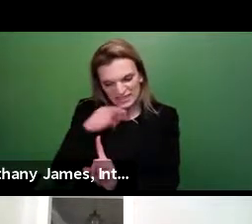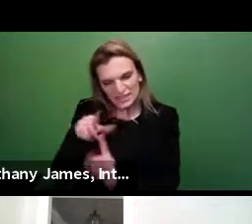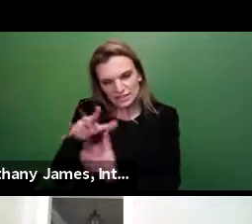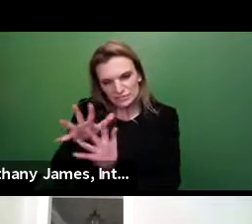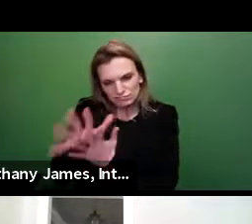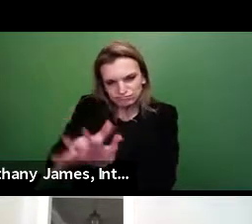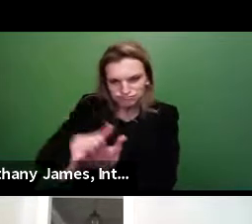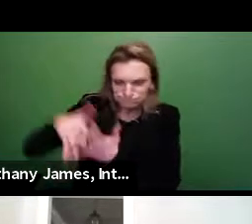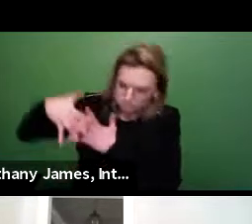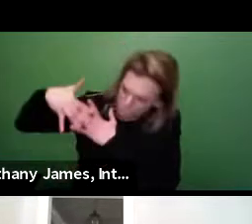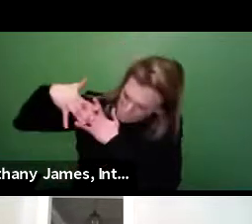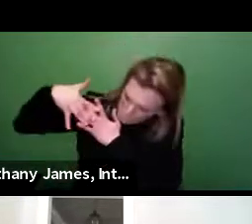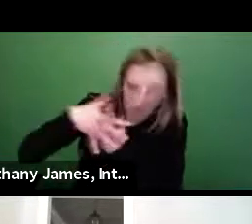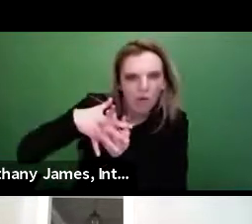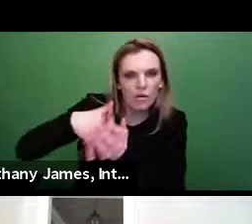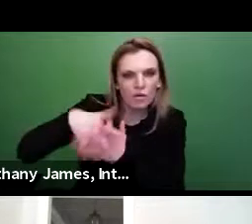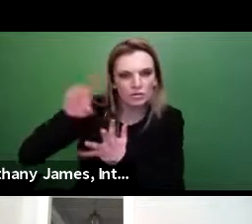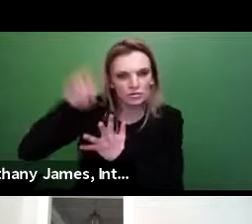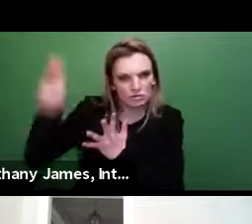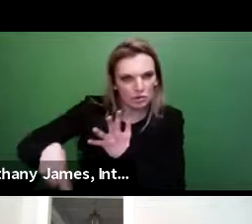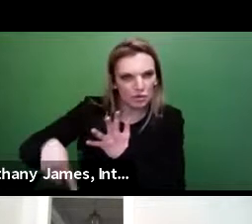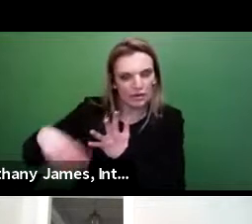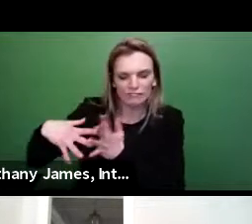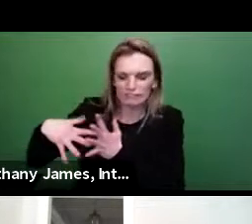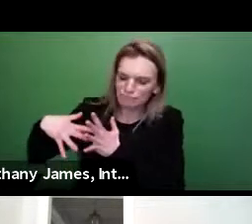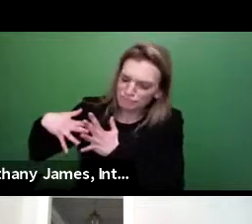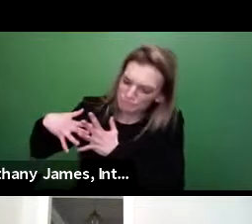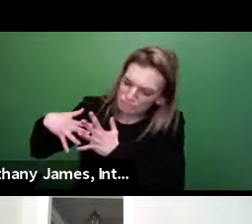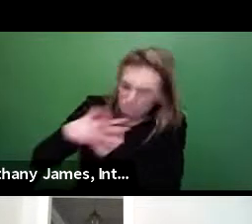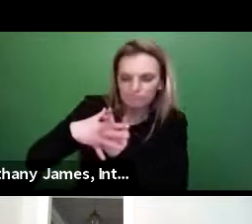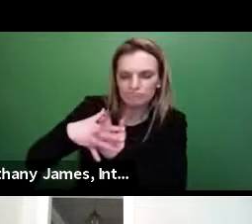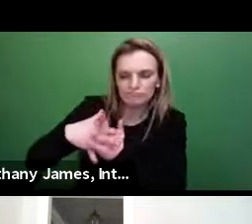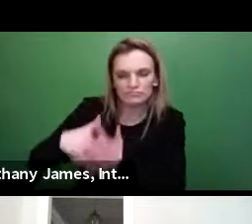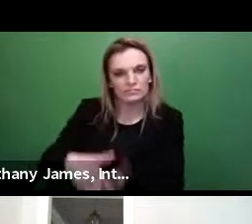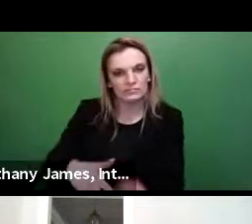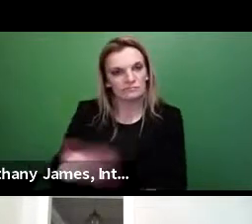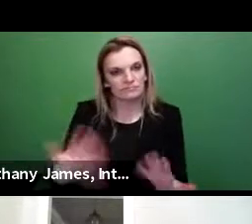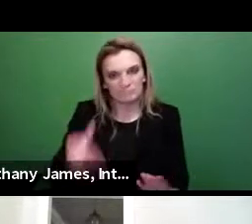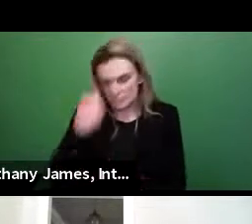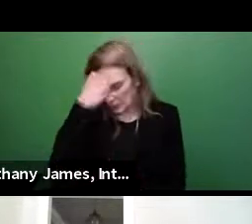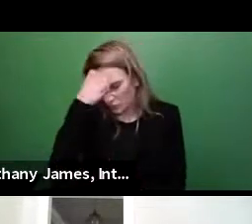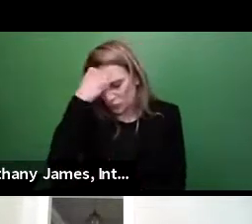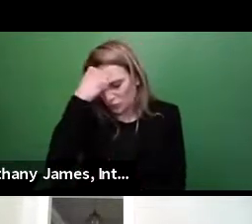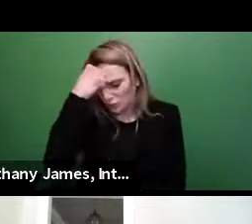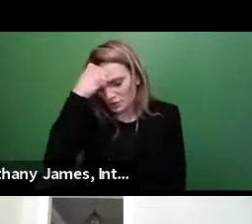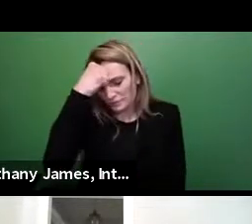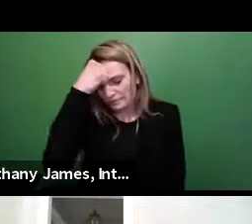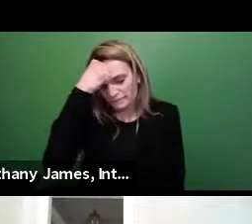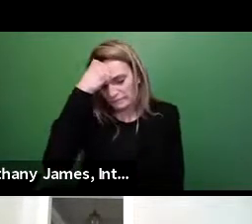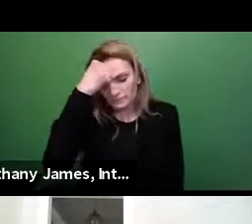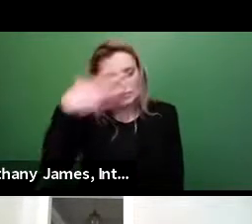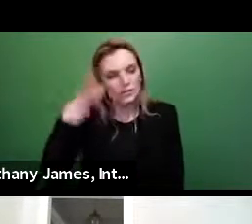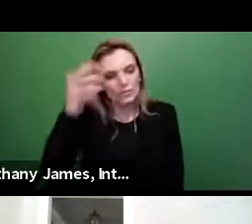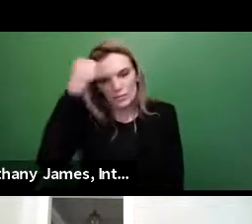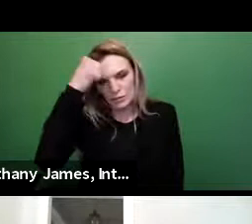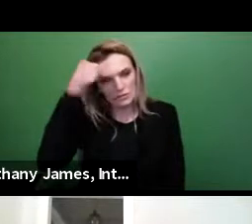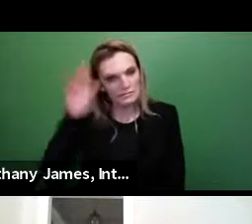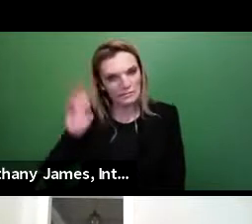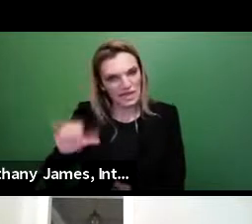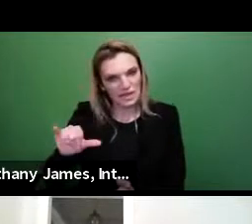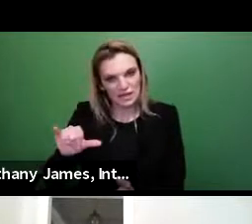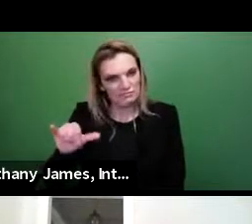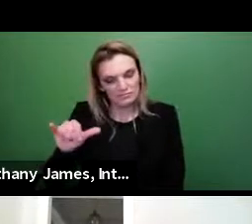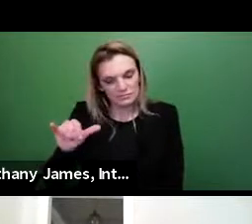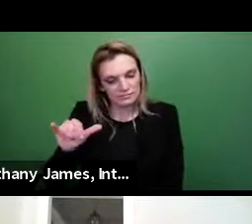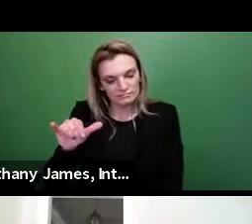And I think he'll be remembered for an awful long time.